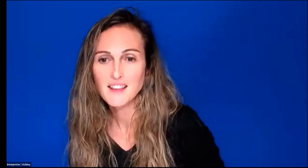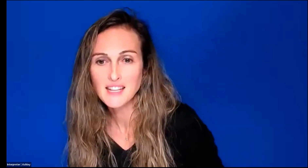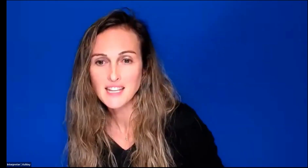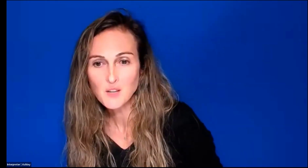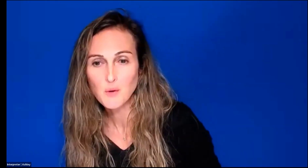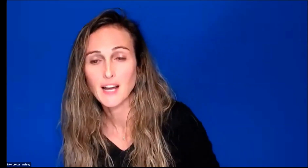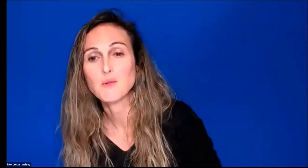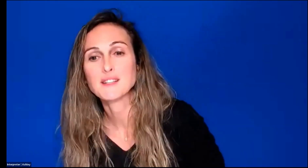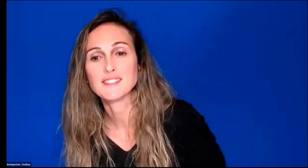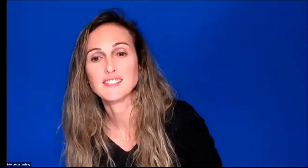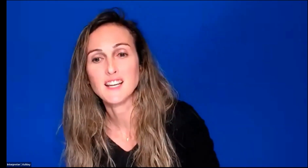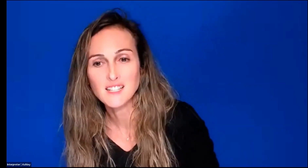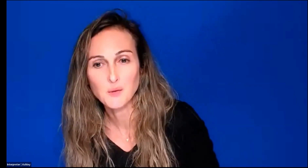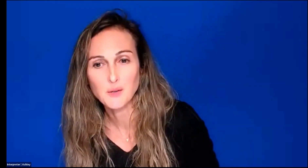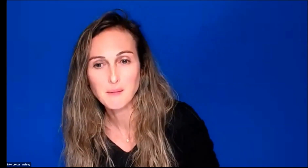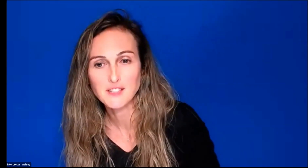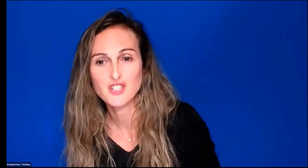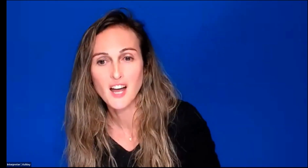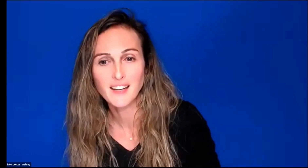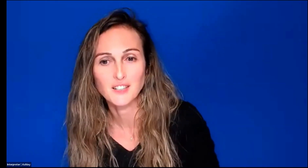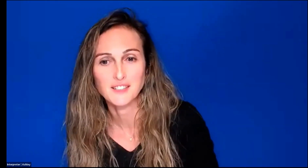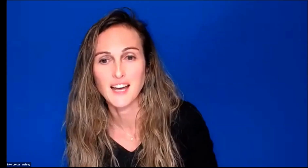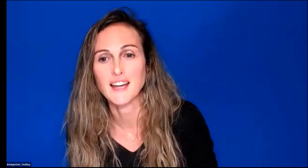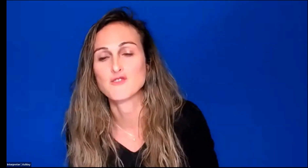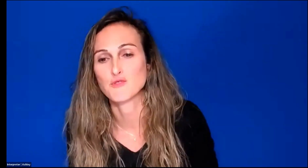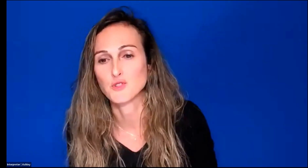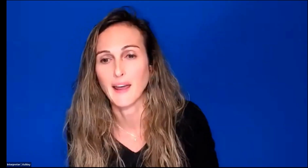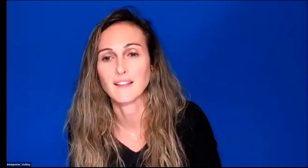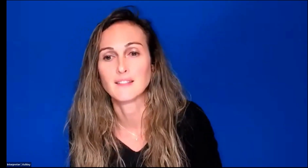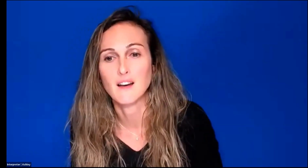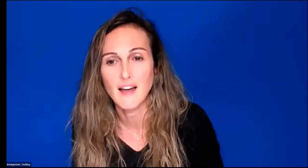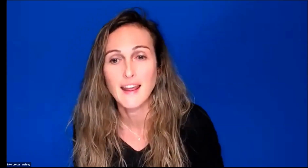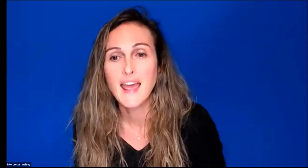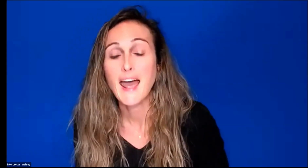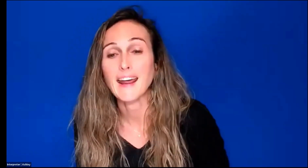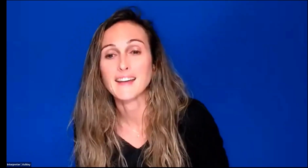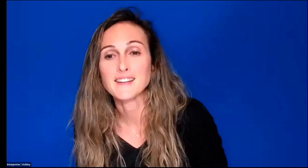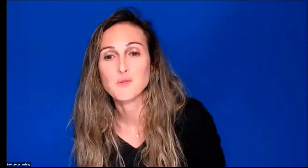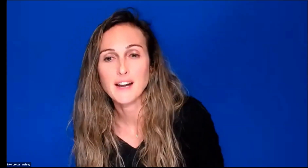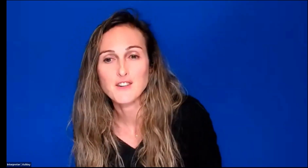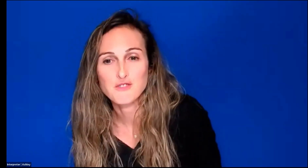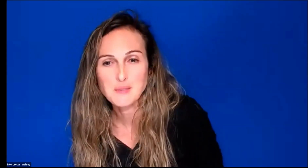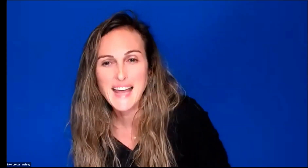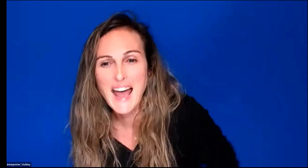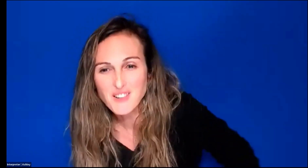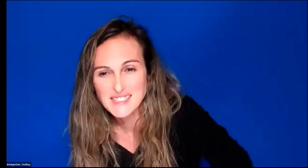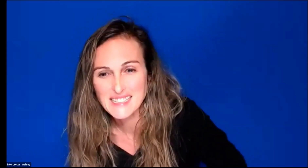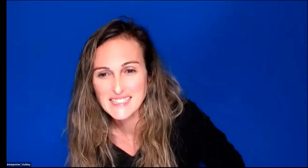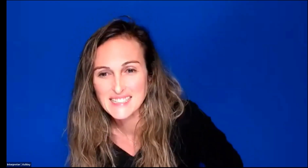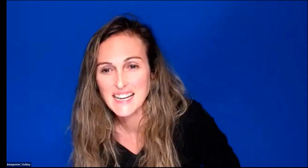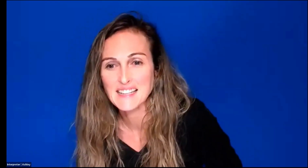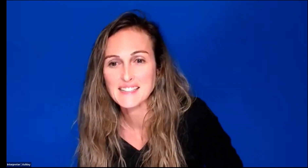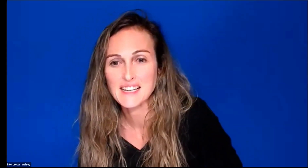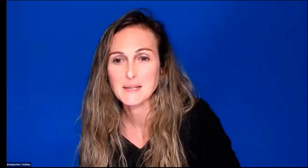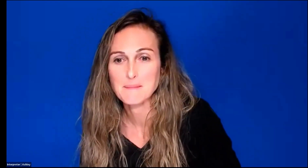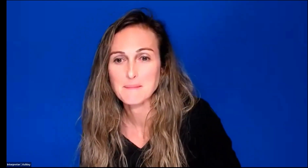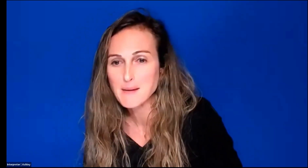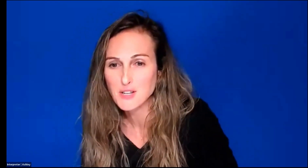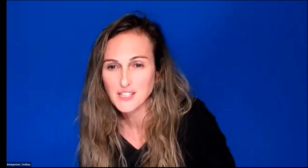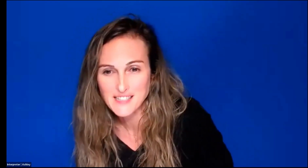Yeah, I think when I was young, when I was a child, I drew a lot. And what I drew was houses